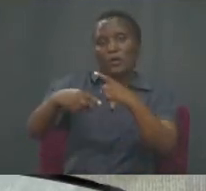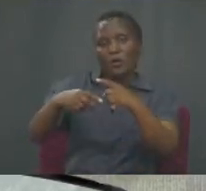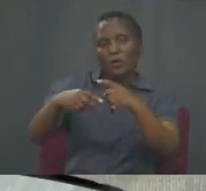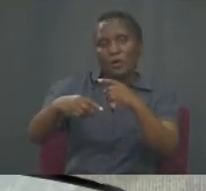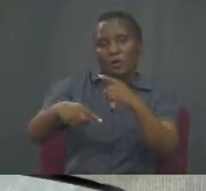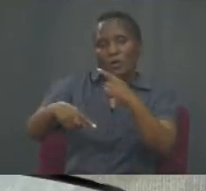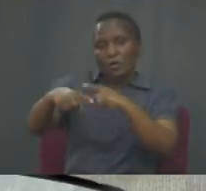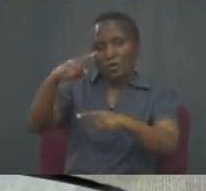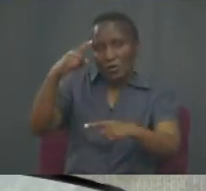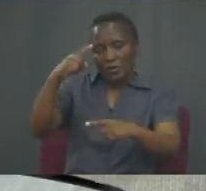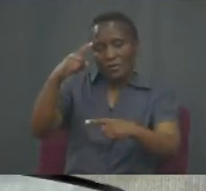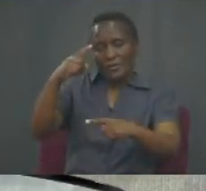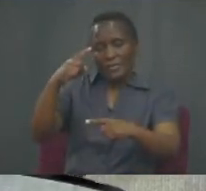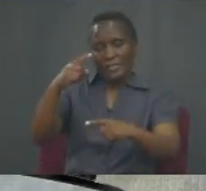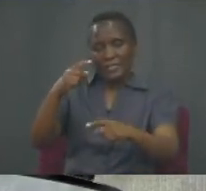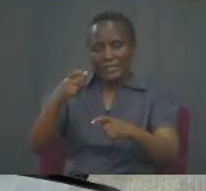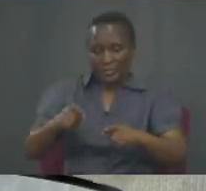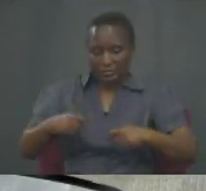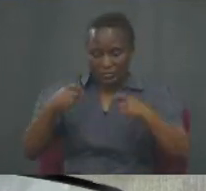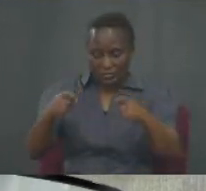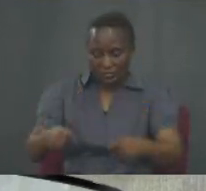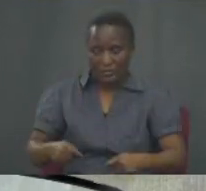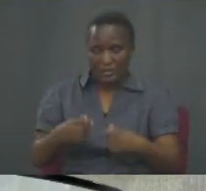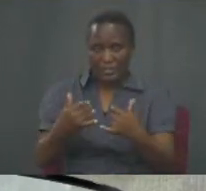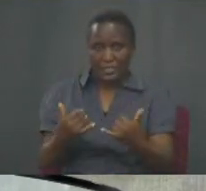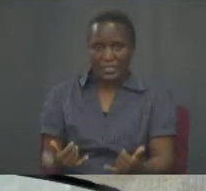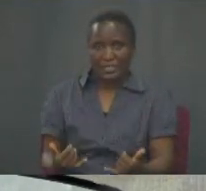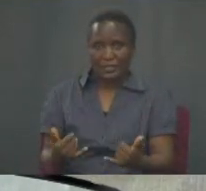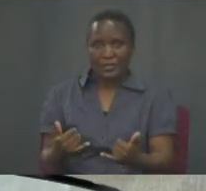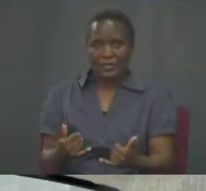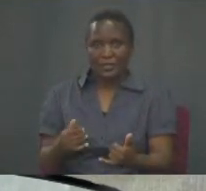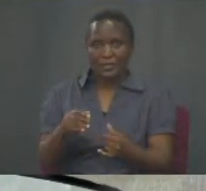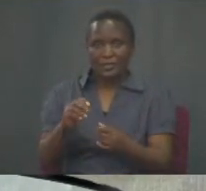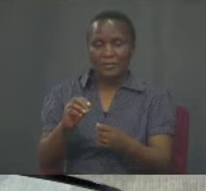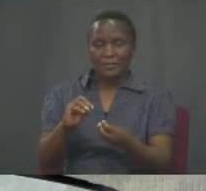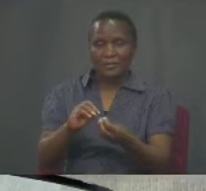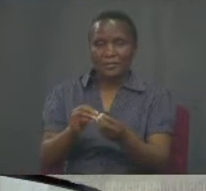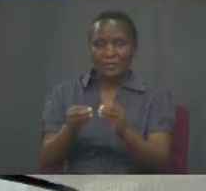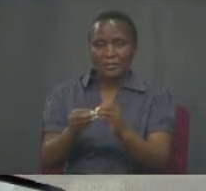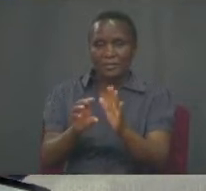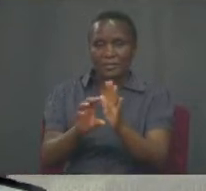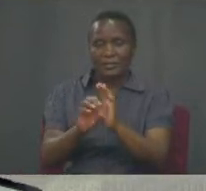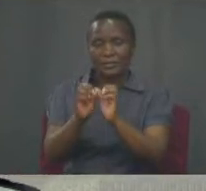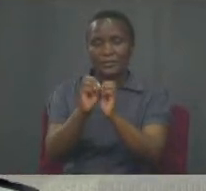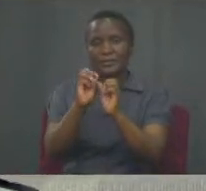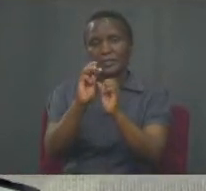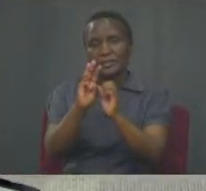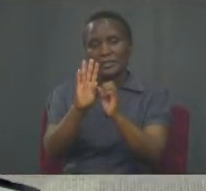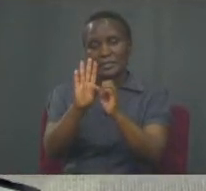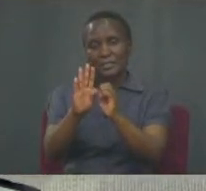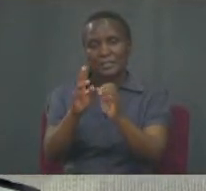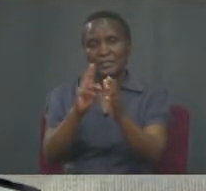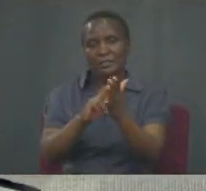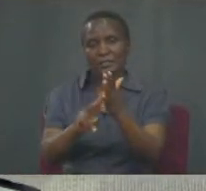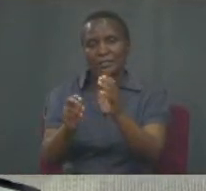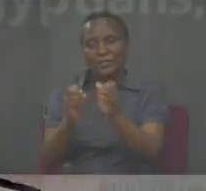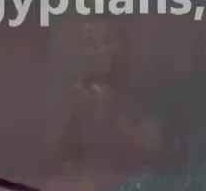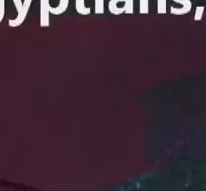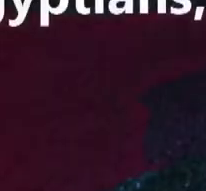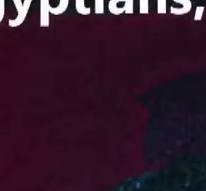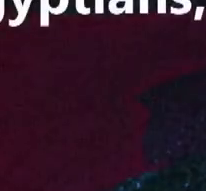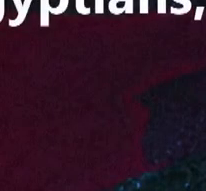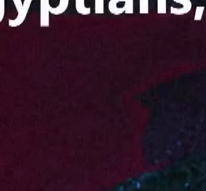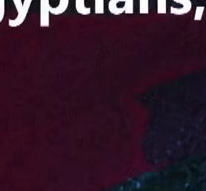4, chapter 14, verse number 24 and 25 with me. Verse number 24 says, and